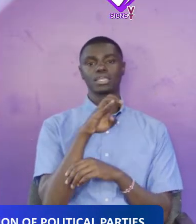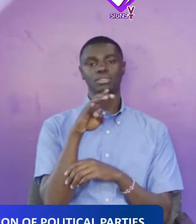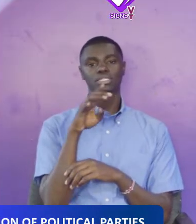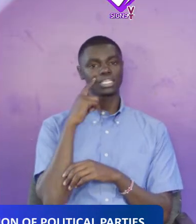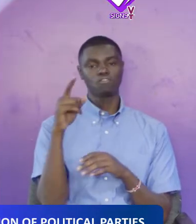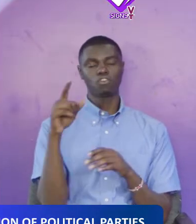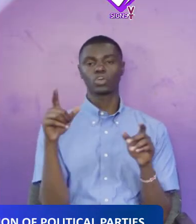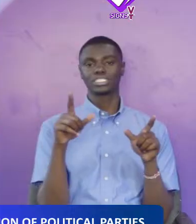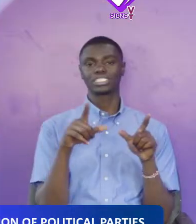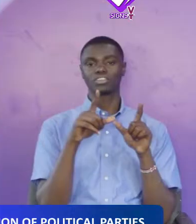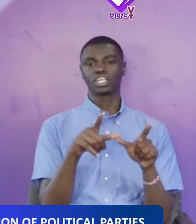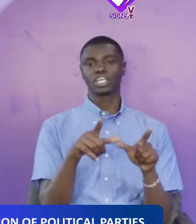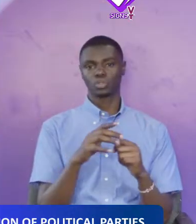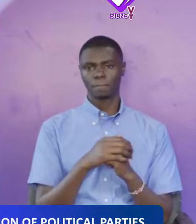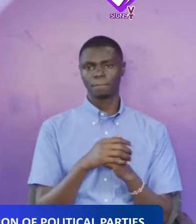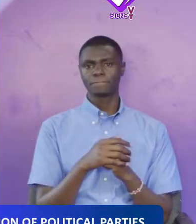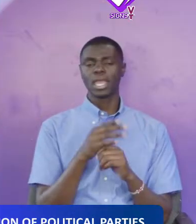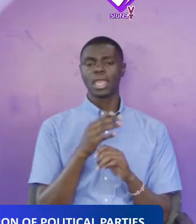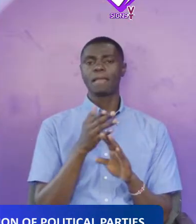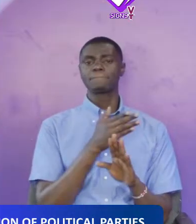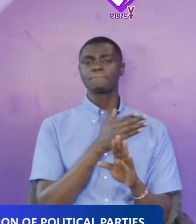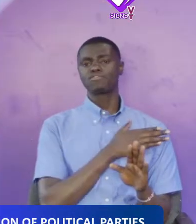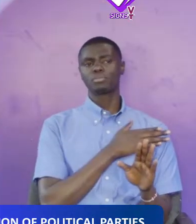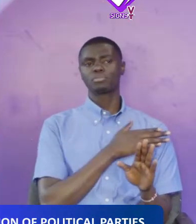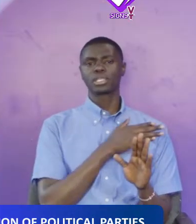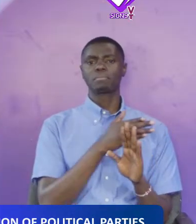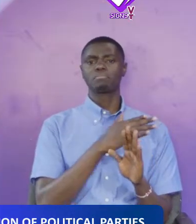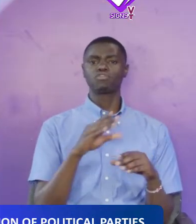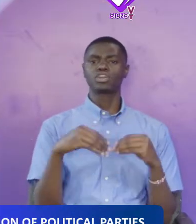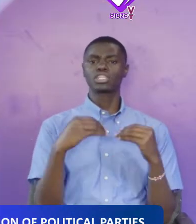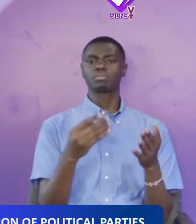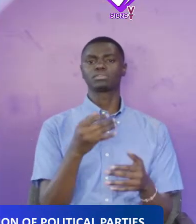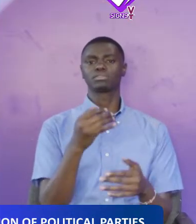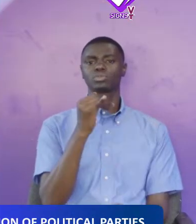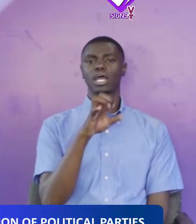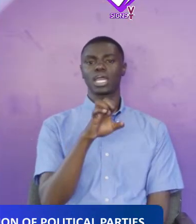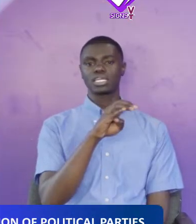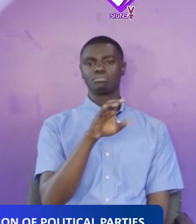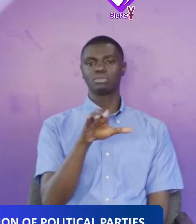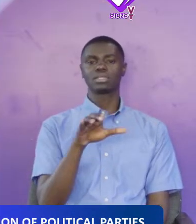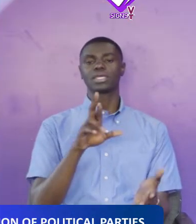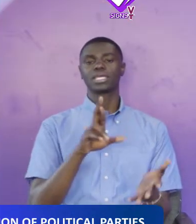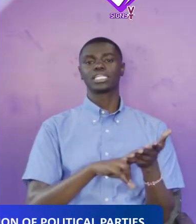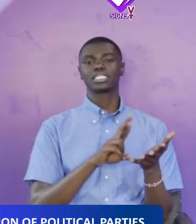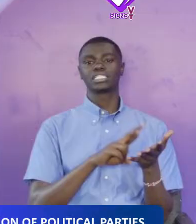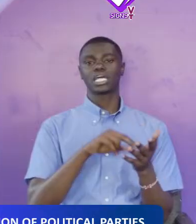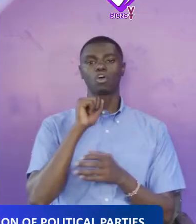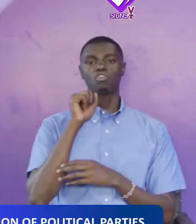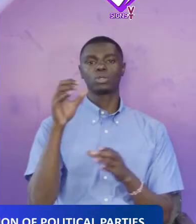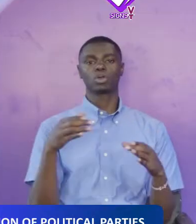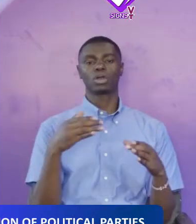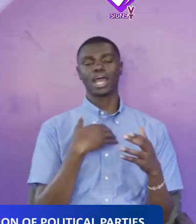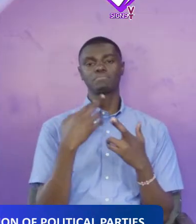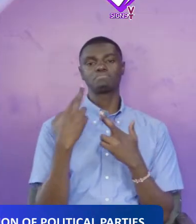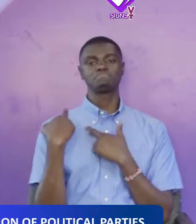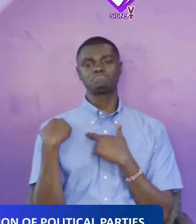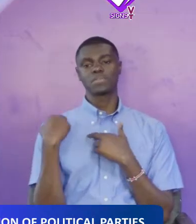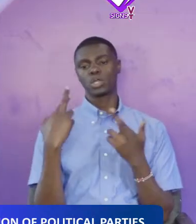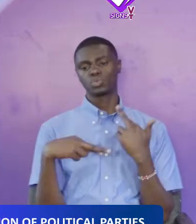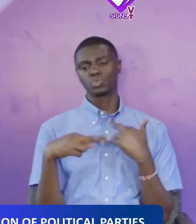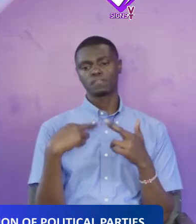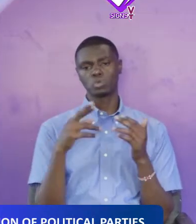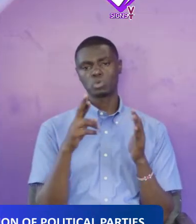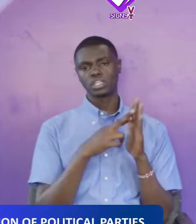certification. Yeah. But before they submit to IBC, the Register of Political Parties has a role to review those